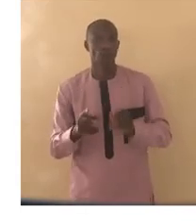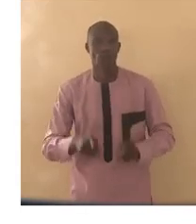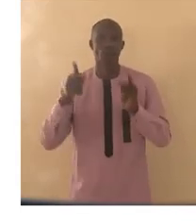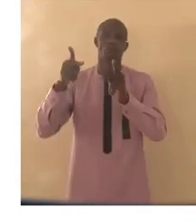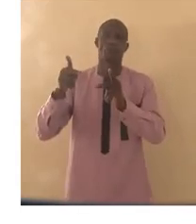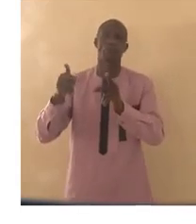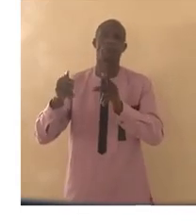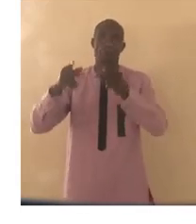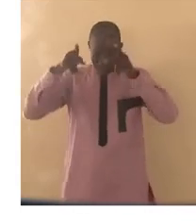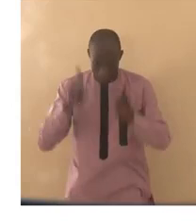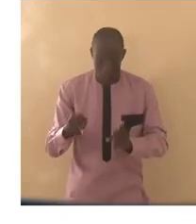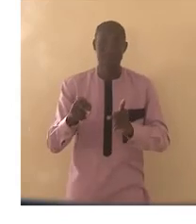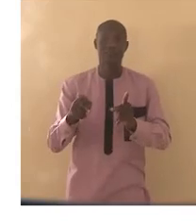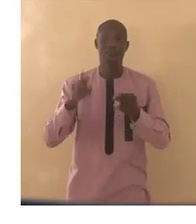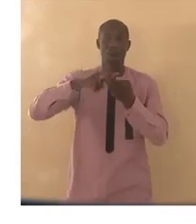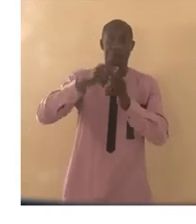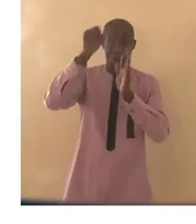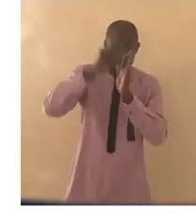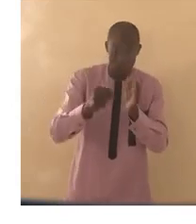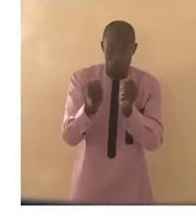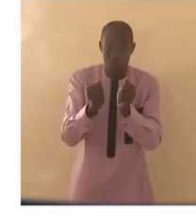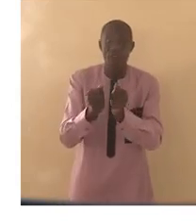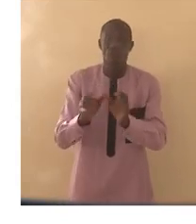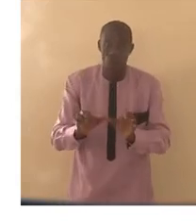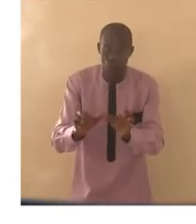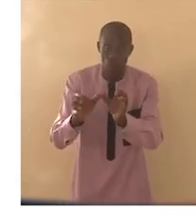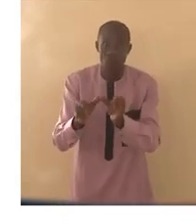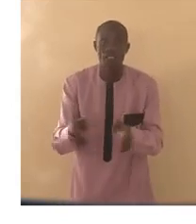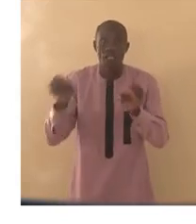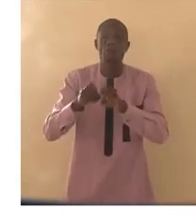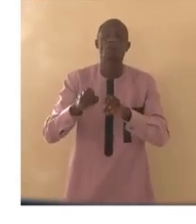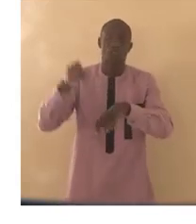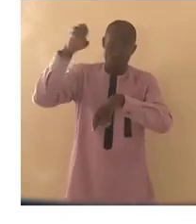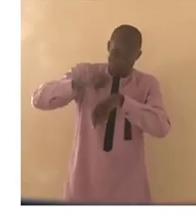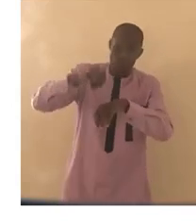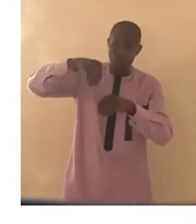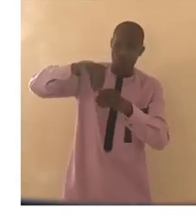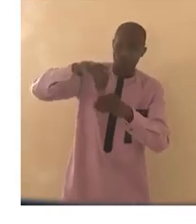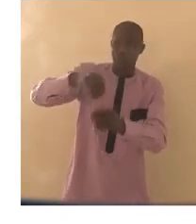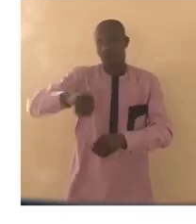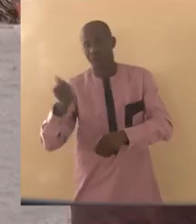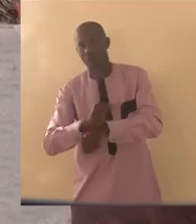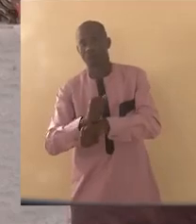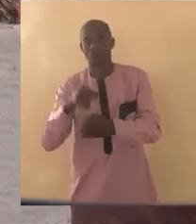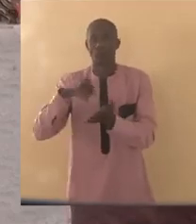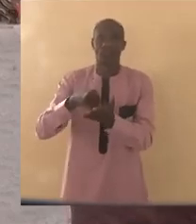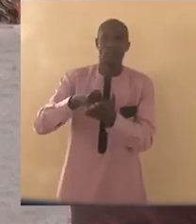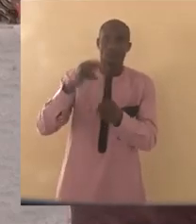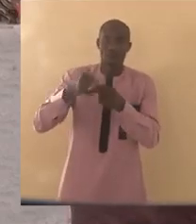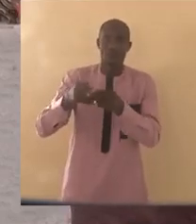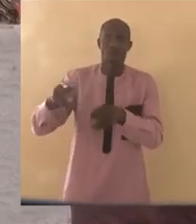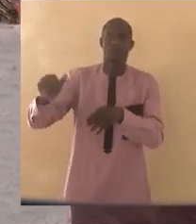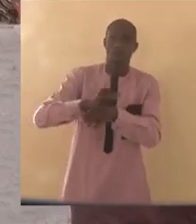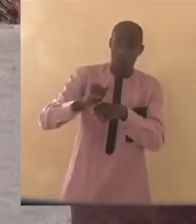personal relationship with him, which can be continuous even when we are engaged in other activities. It is called